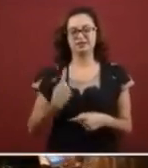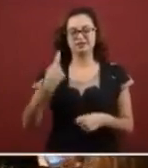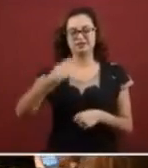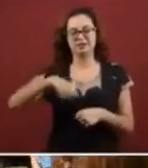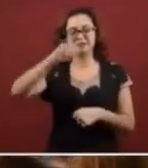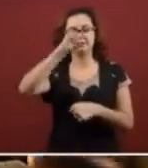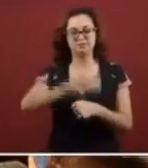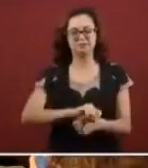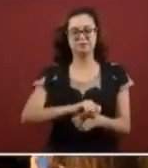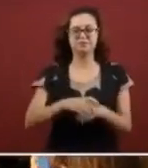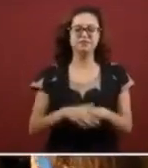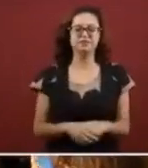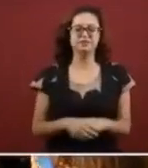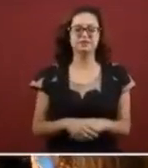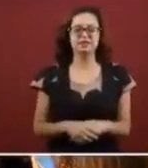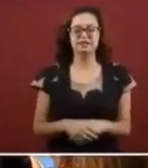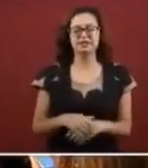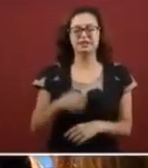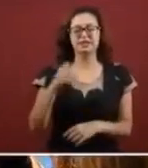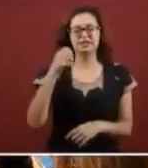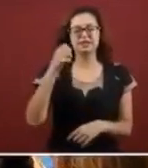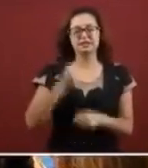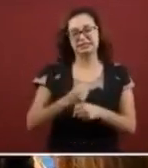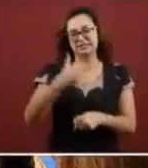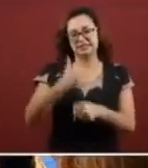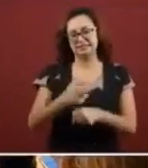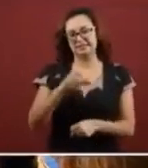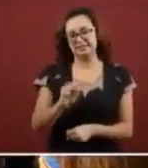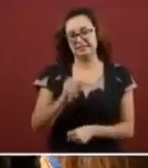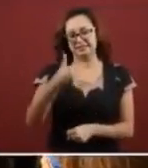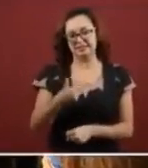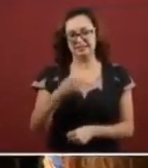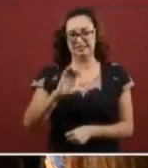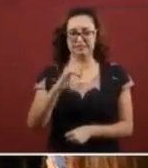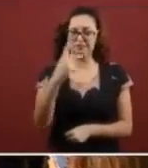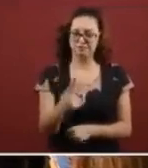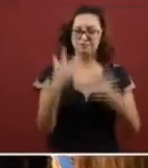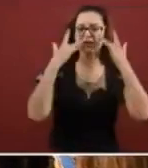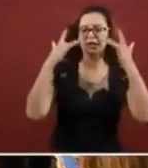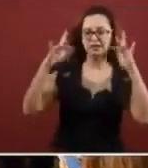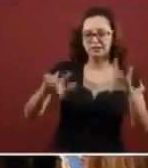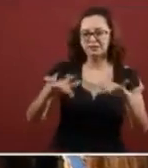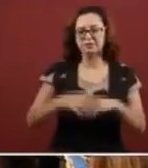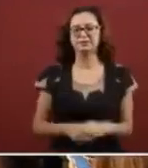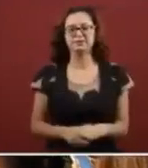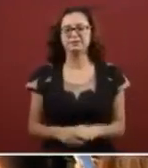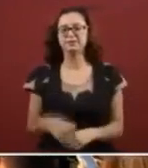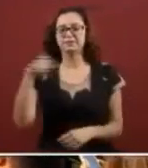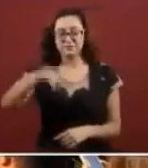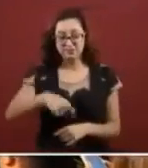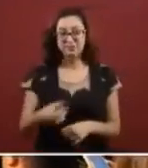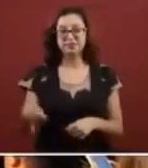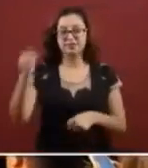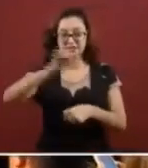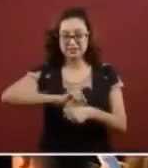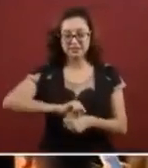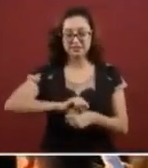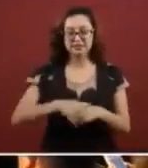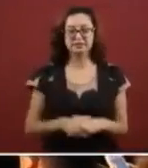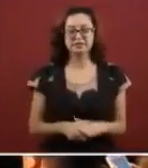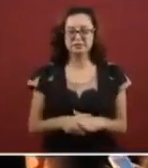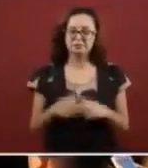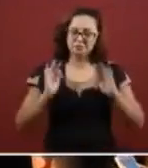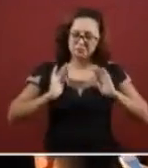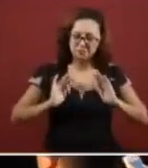la also, we had the... Esta semana, se fue, este,